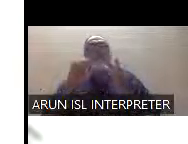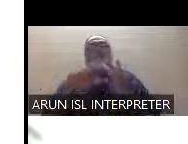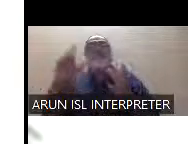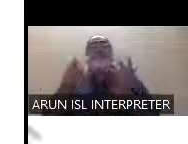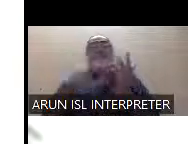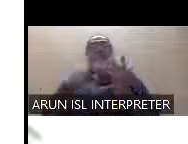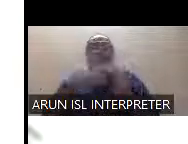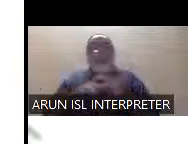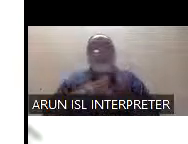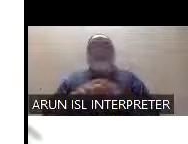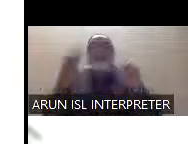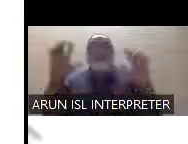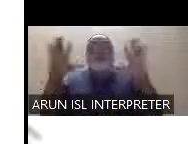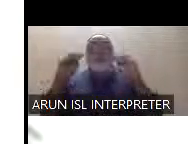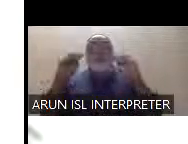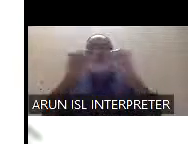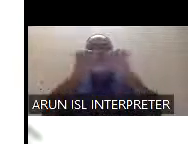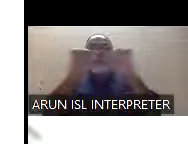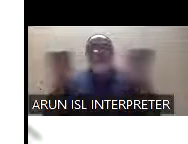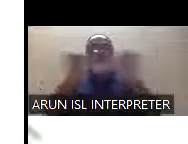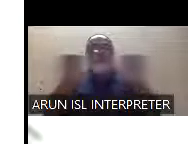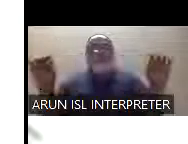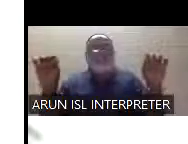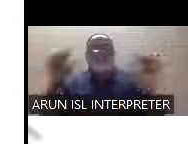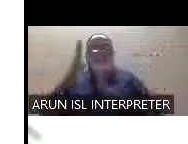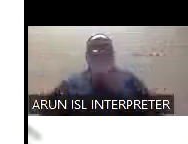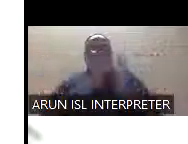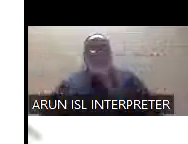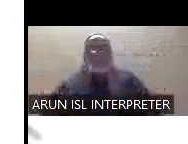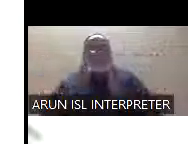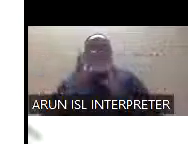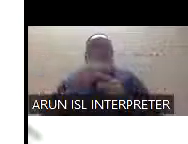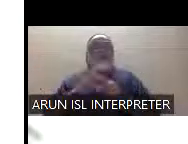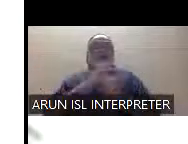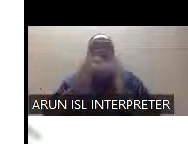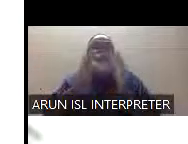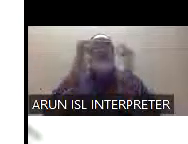closed captioning. All of these are included under ICT, and also